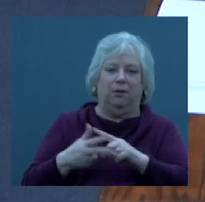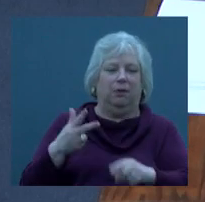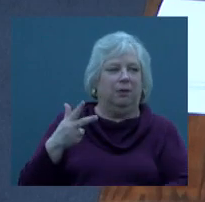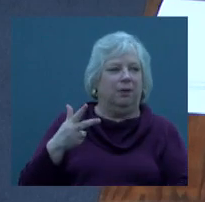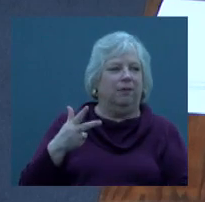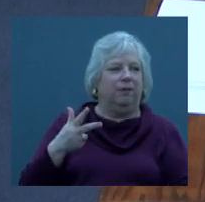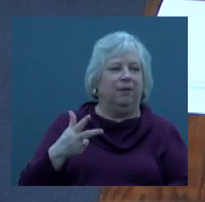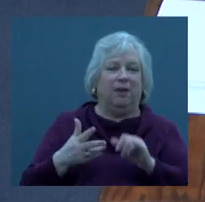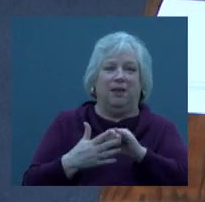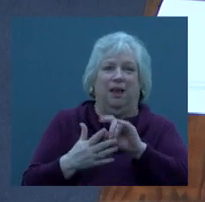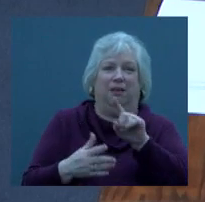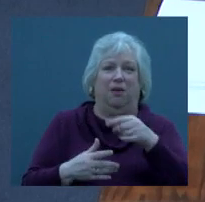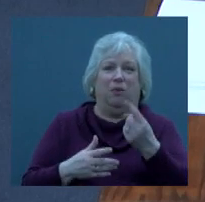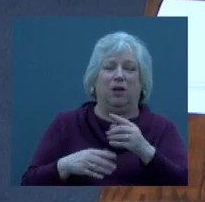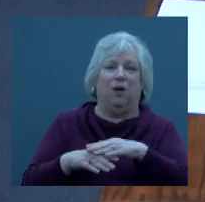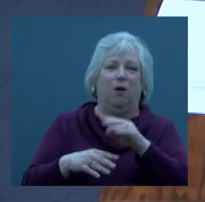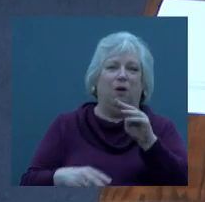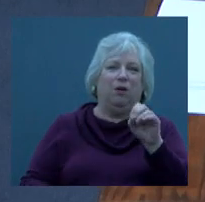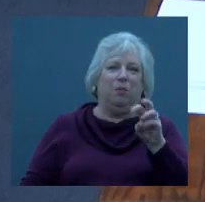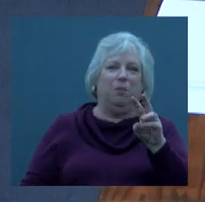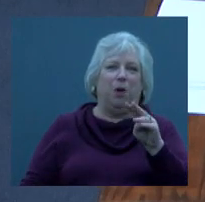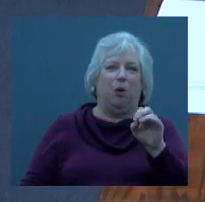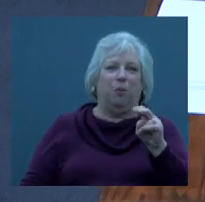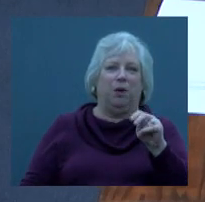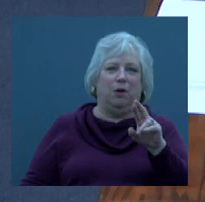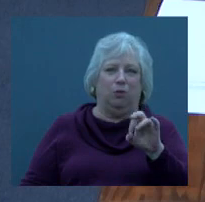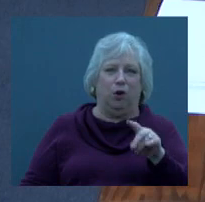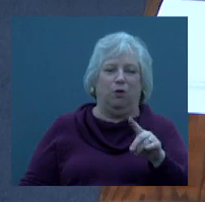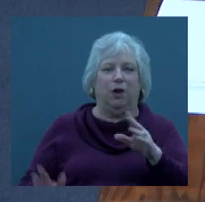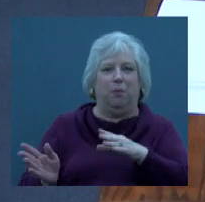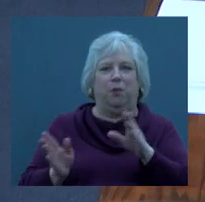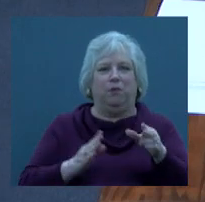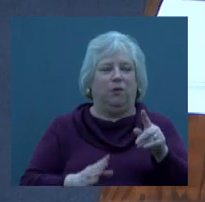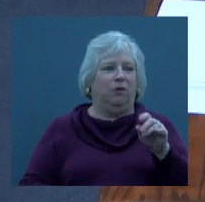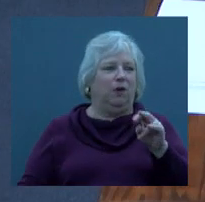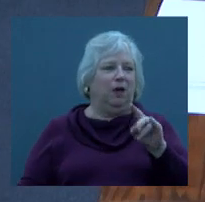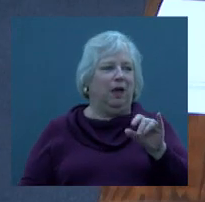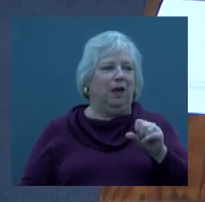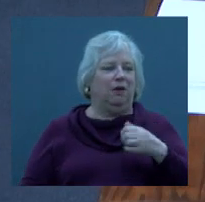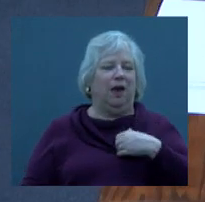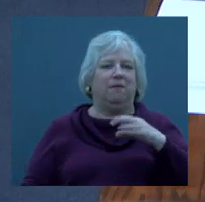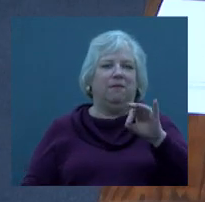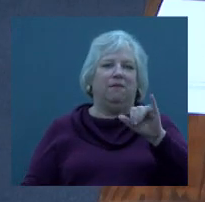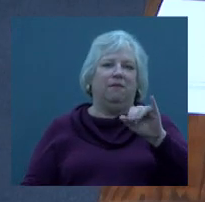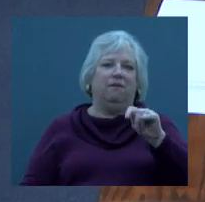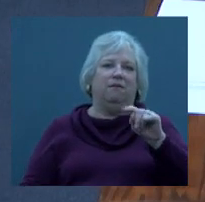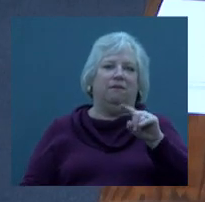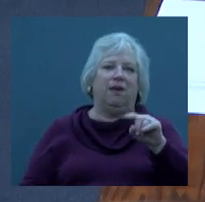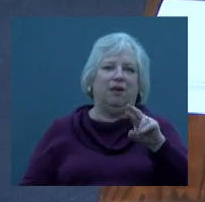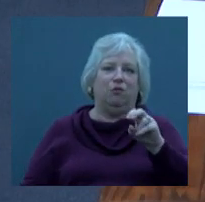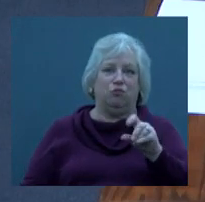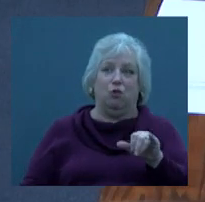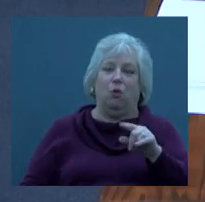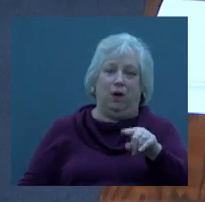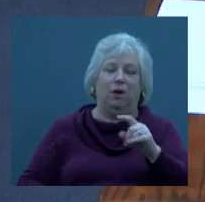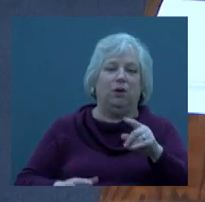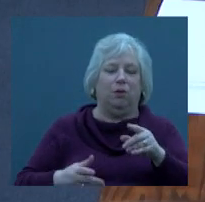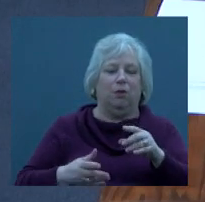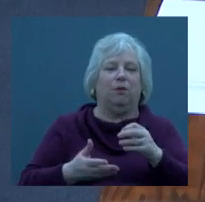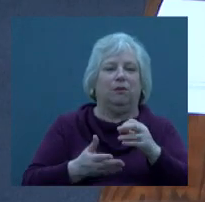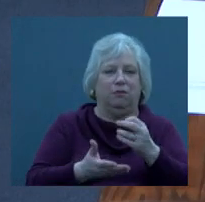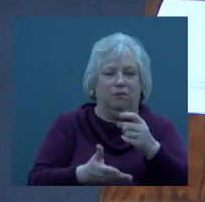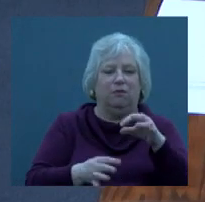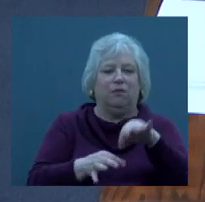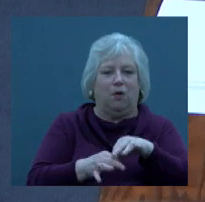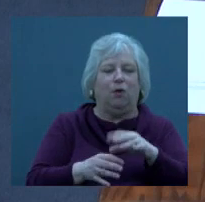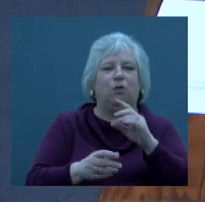Now, that's just on Bowman Road. You go to Canis, you got the Fitzroy, which you all voted to approve that, and that's